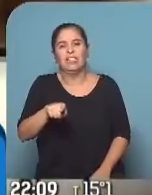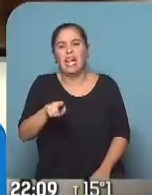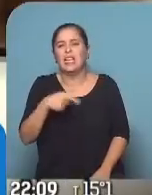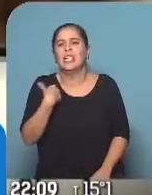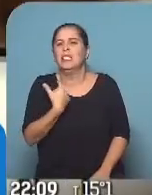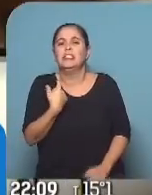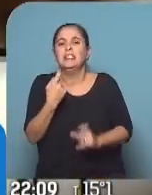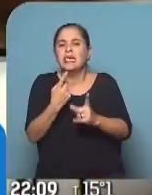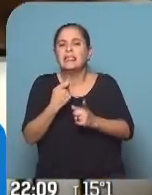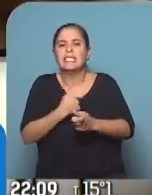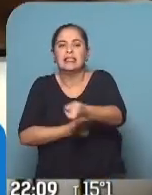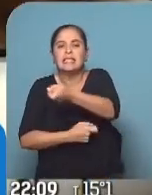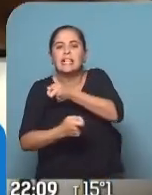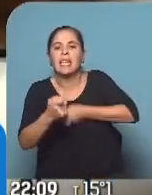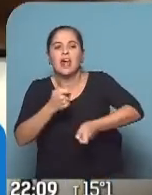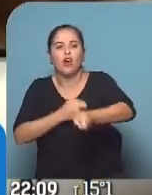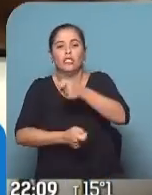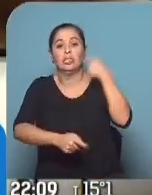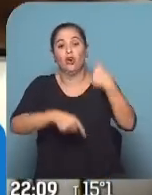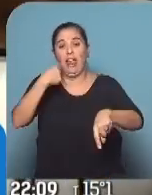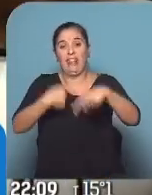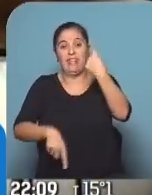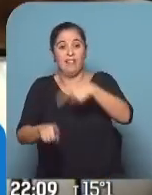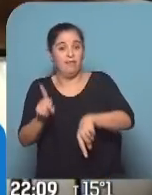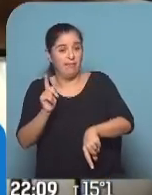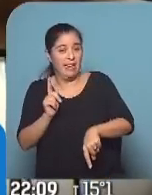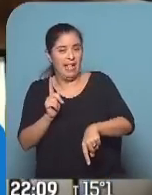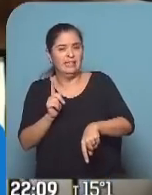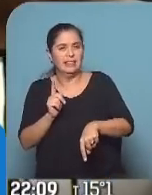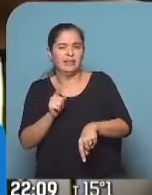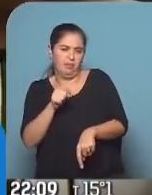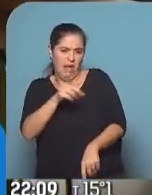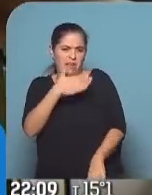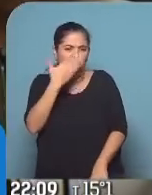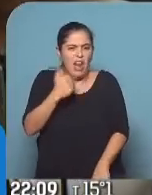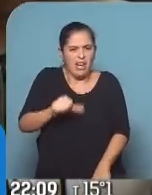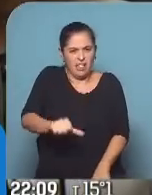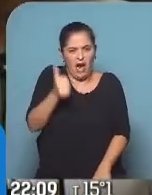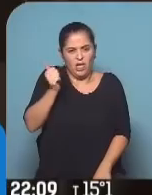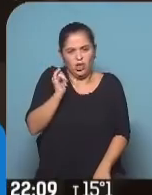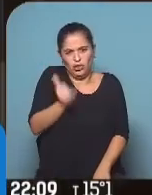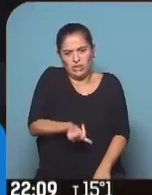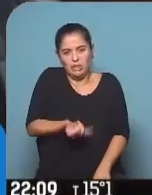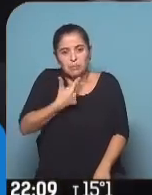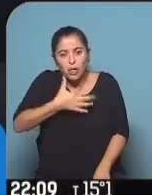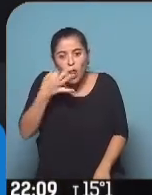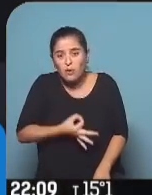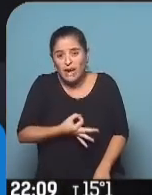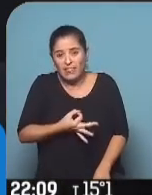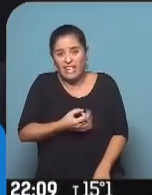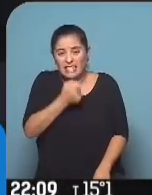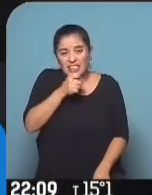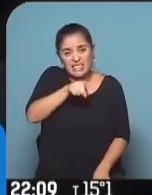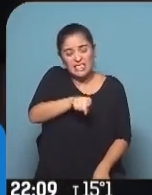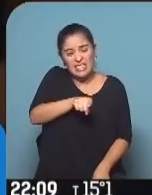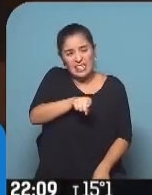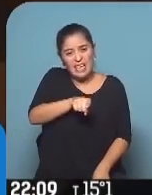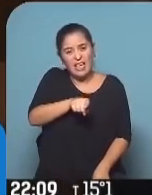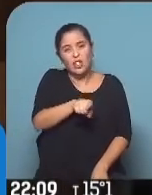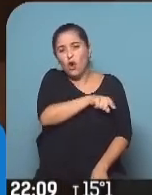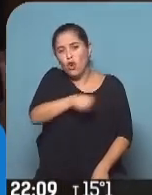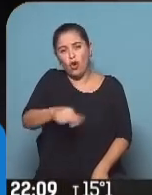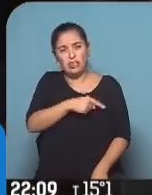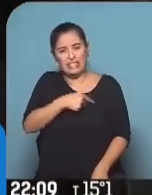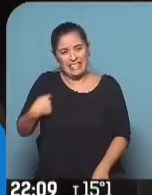behind the scenes. Trump will talk about a big victory, about getting tough. But the reality is, if you get tough on China, you are